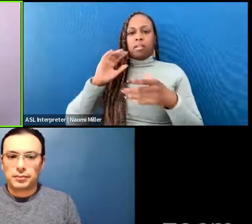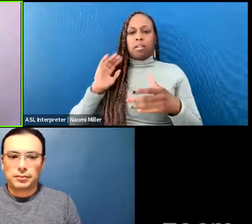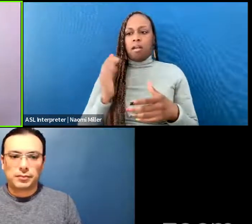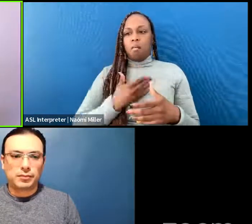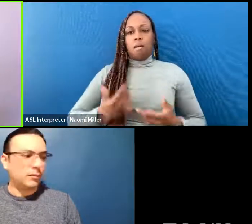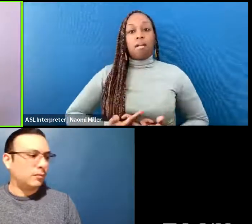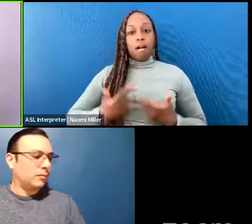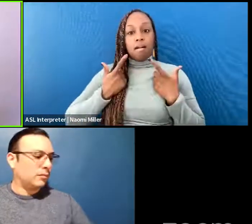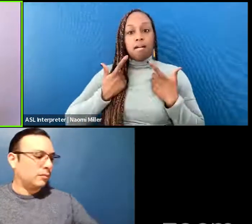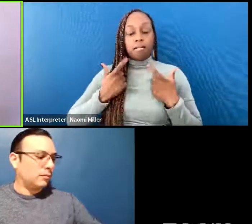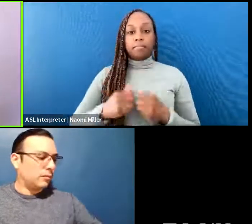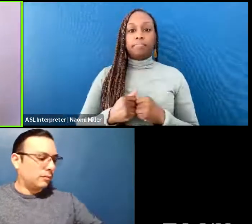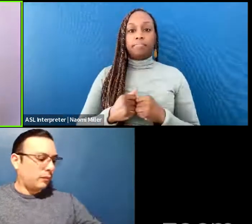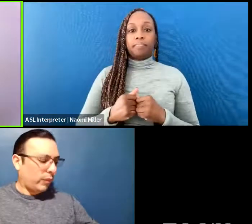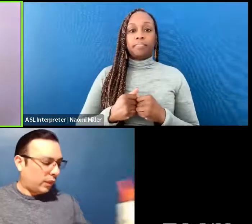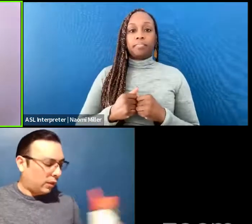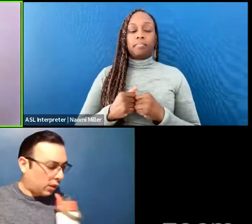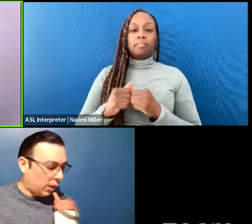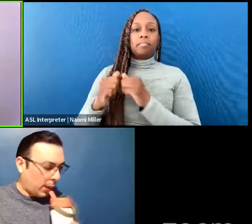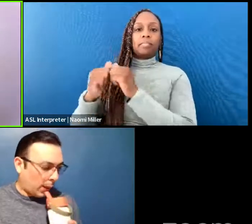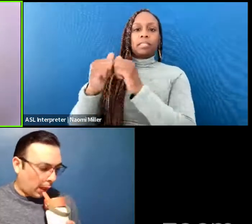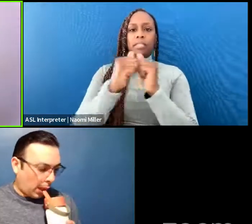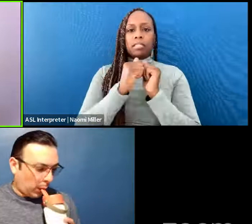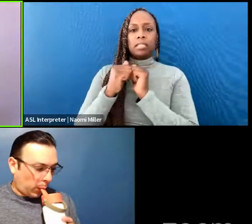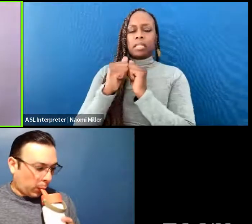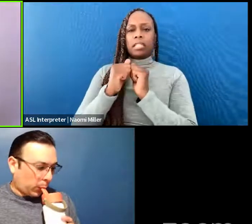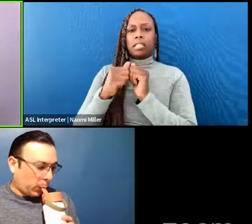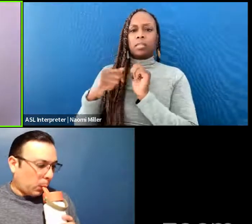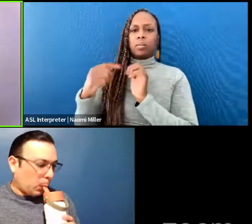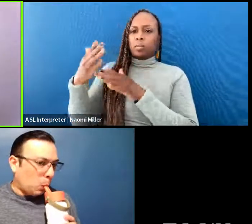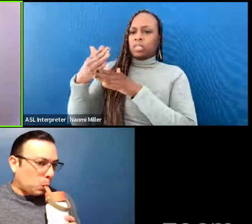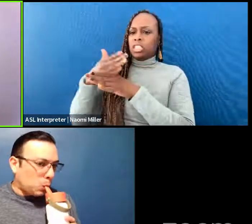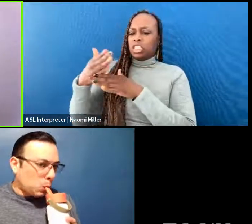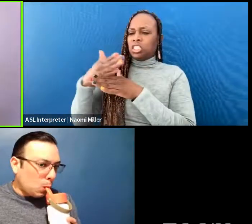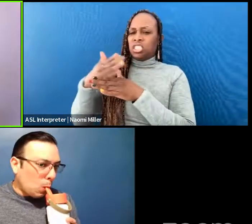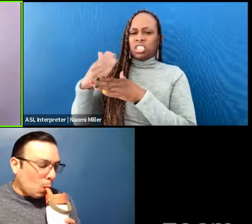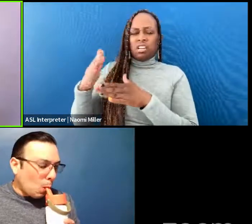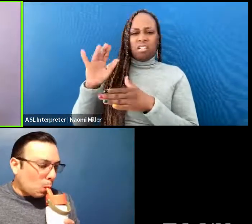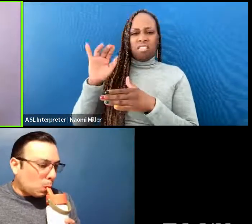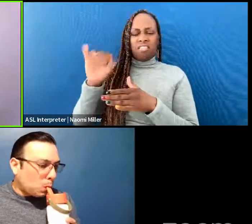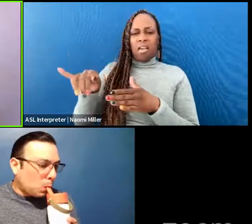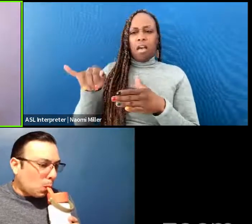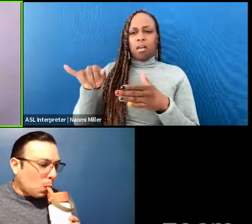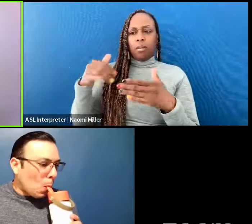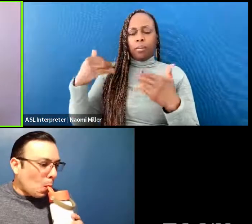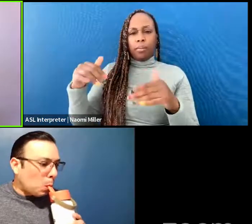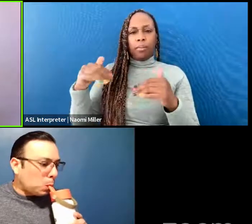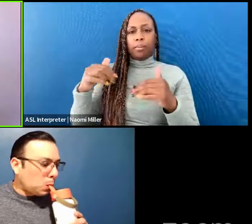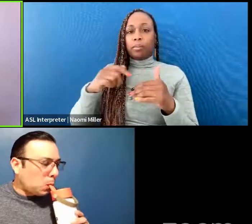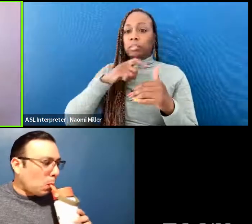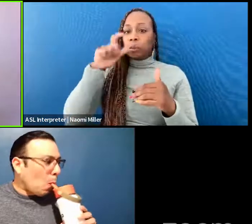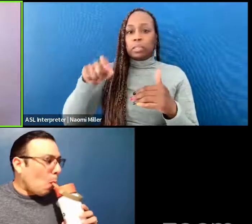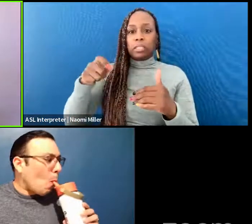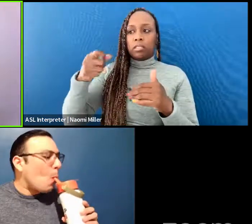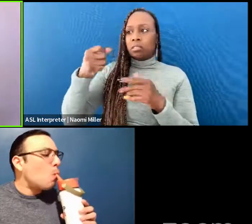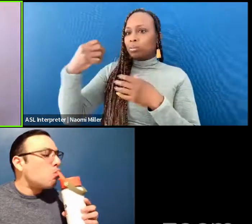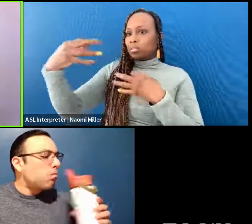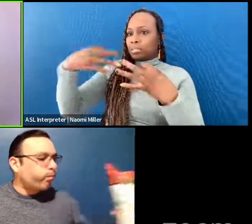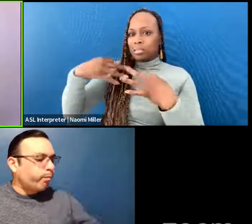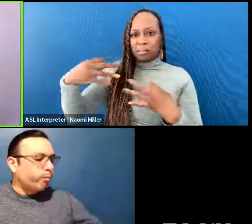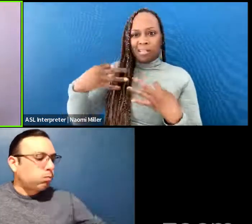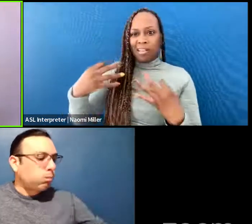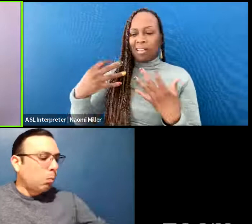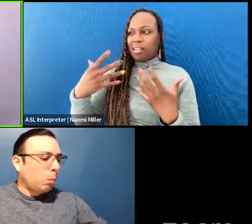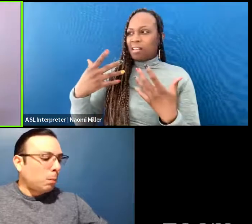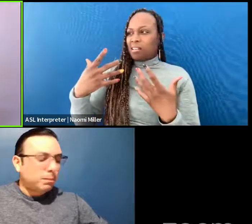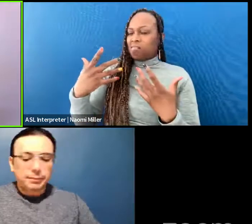Together, we share a kind of access intimacy that is ground level with no need for explanations. Instantly,